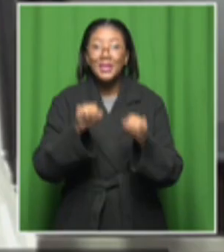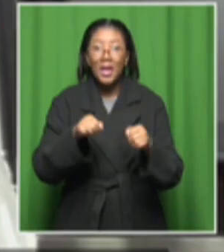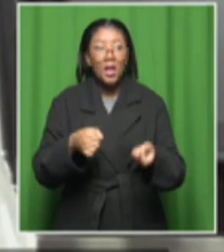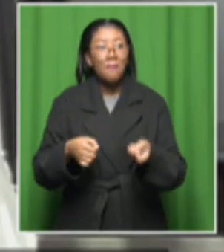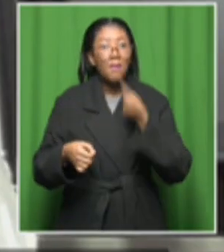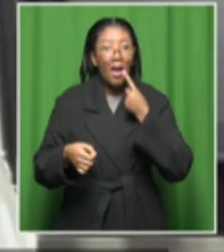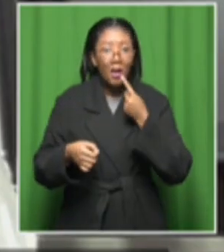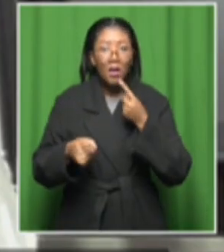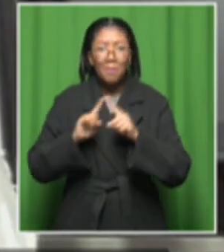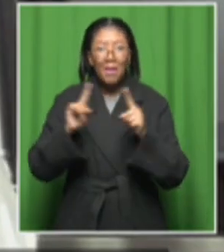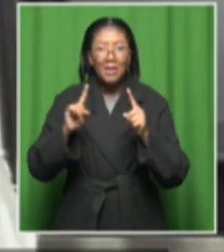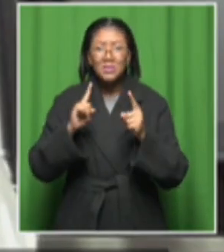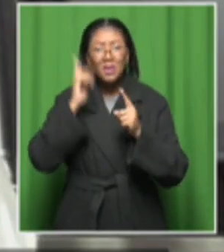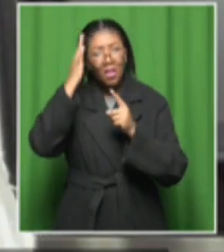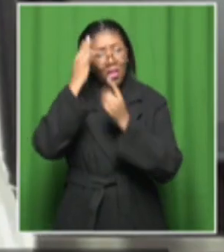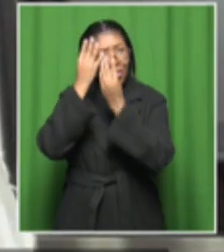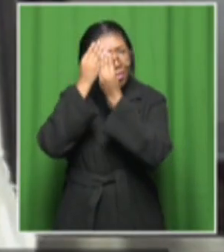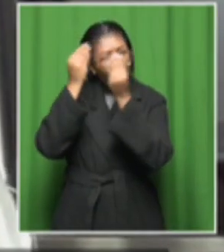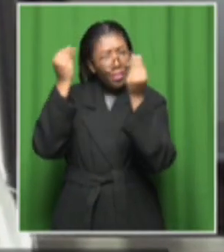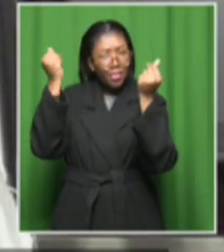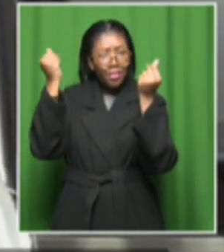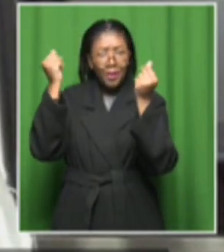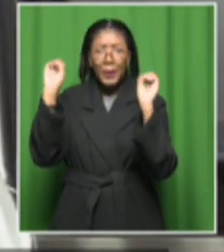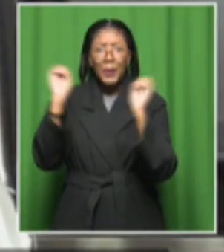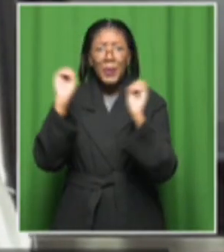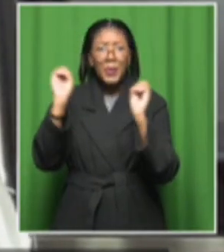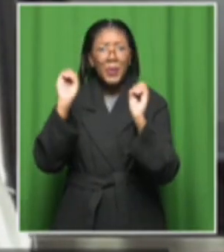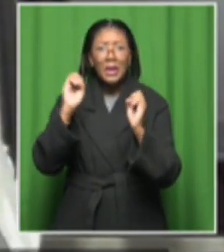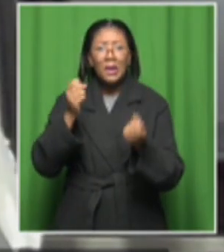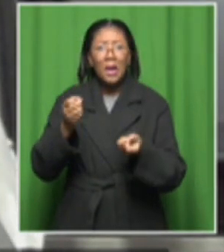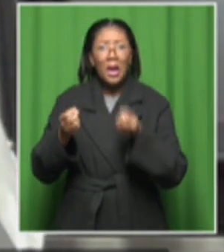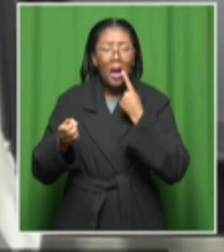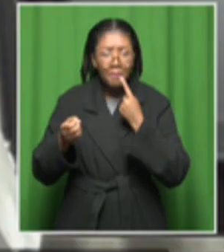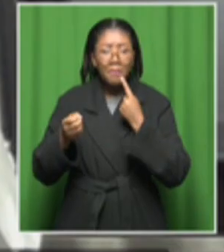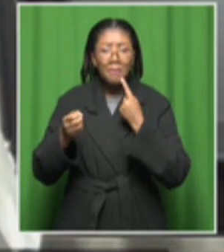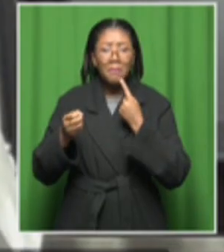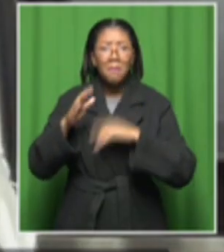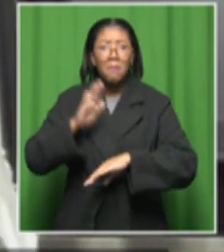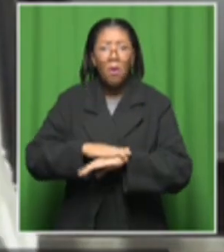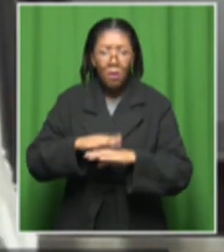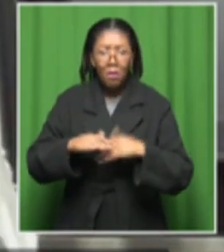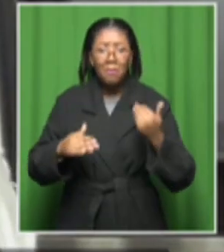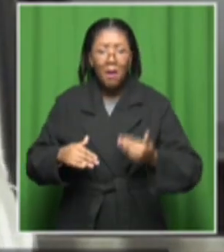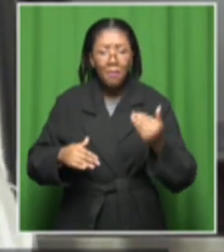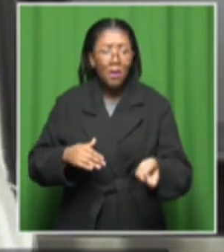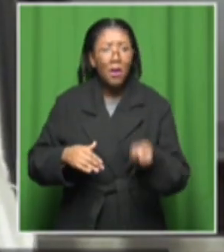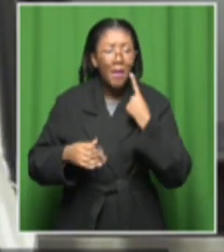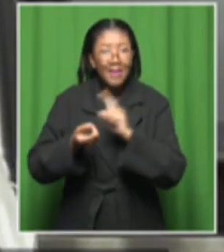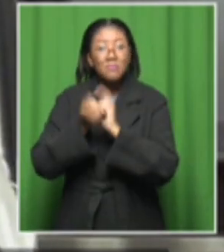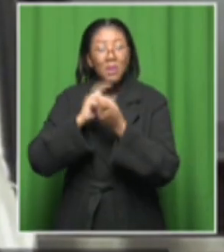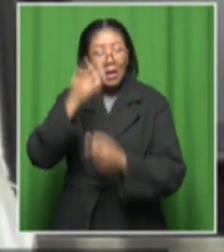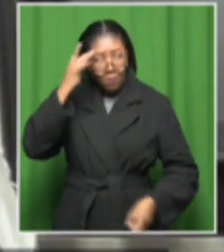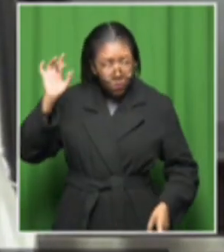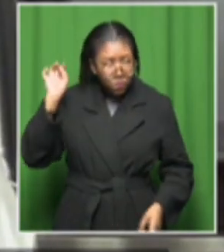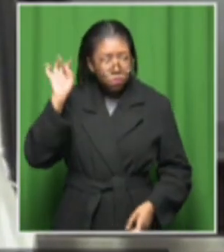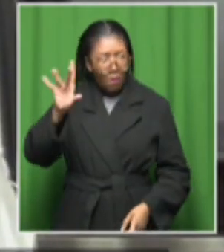the headache. So instead of helping with the headache, when you overuse this medication, they can exacerbate the